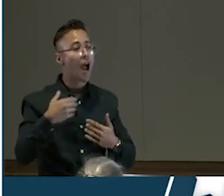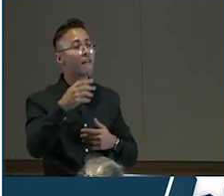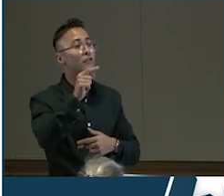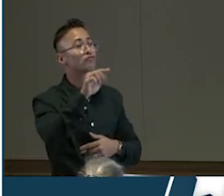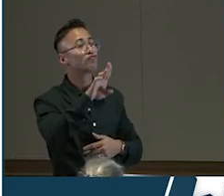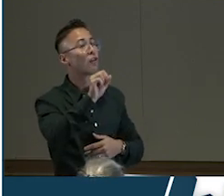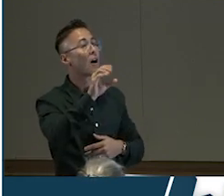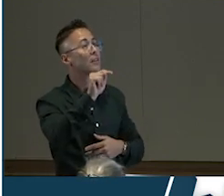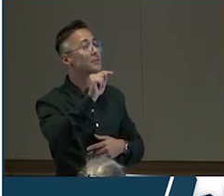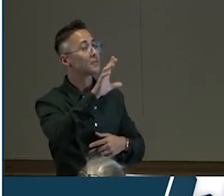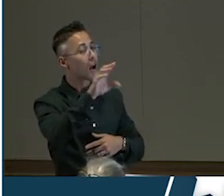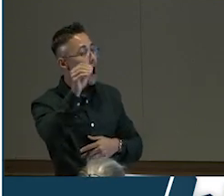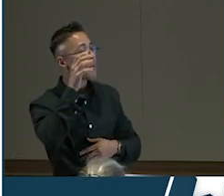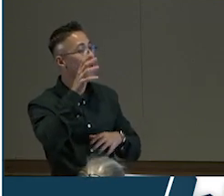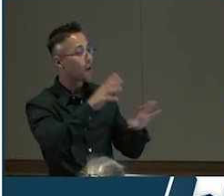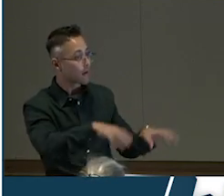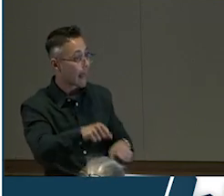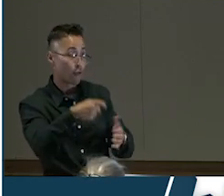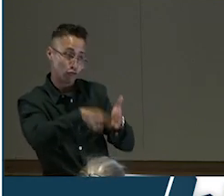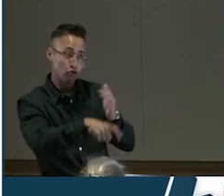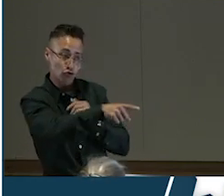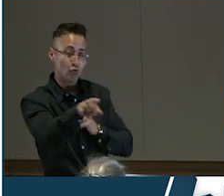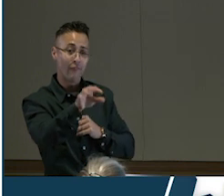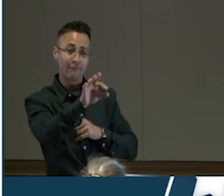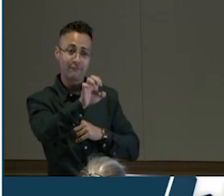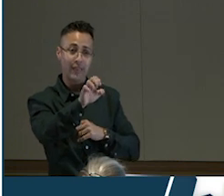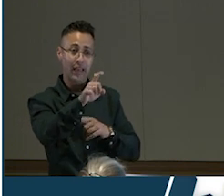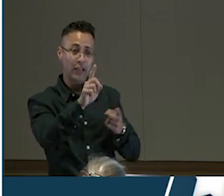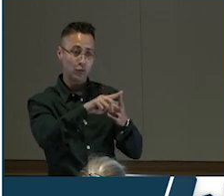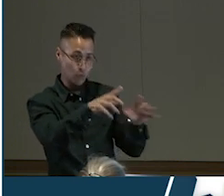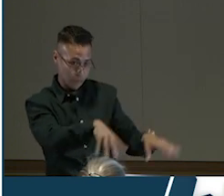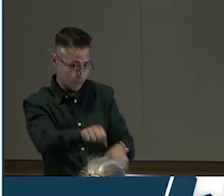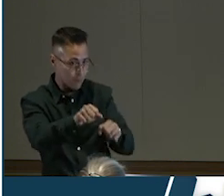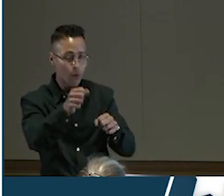company that's going to charge you a fee to do it, or you